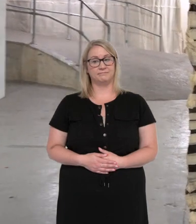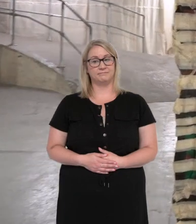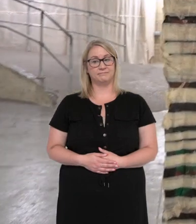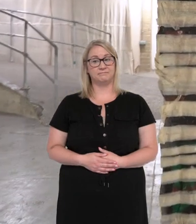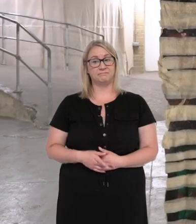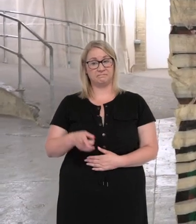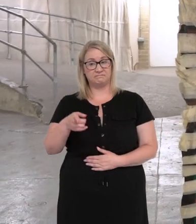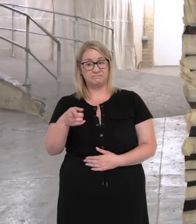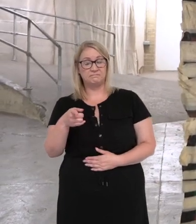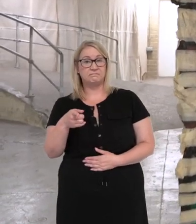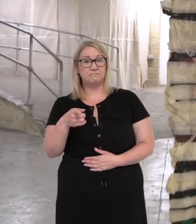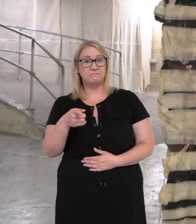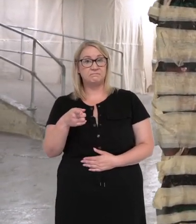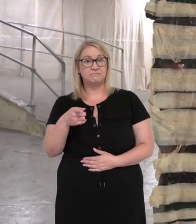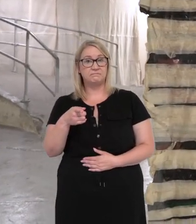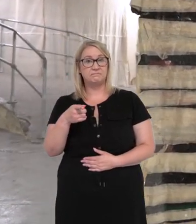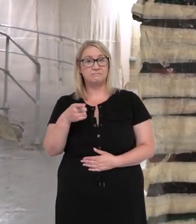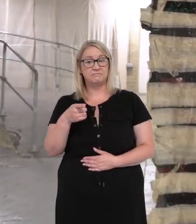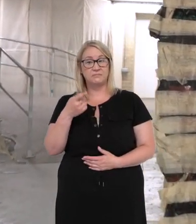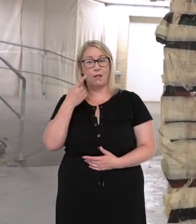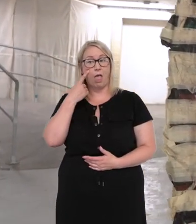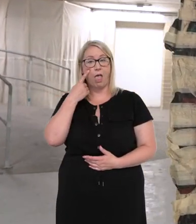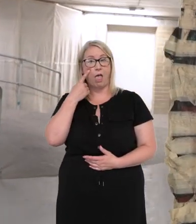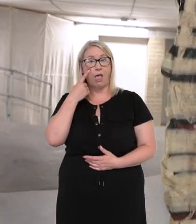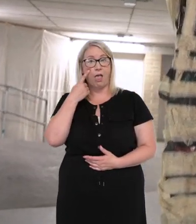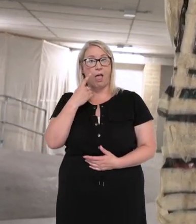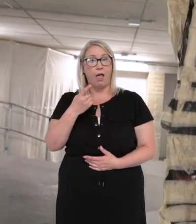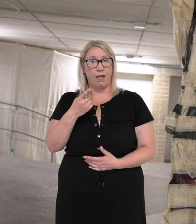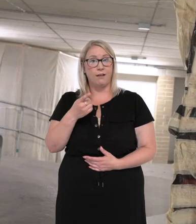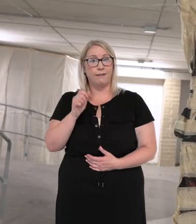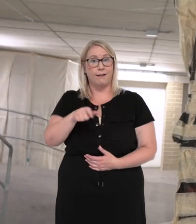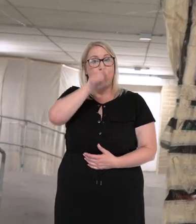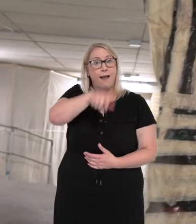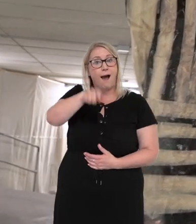use of gridded lines, which are part of his